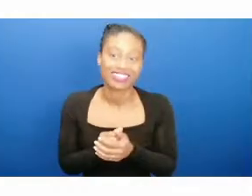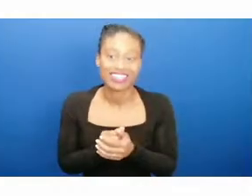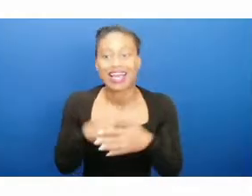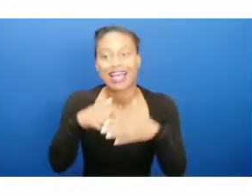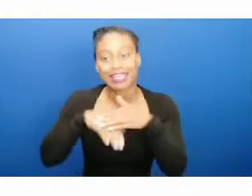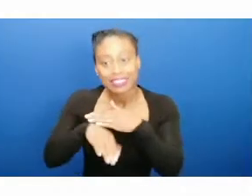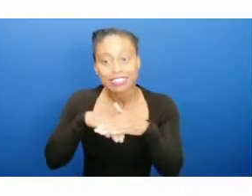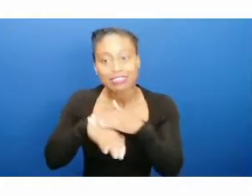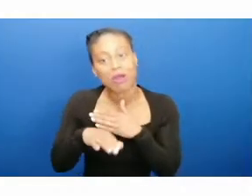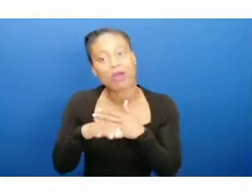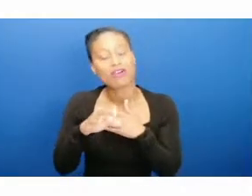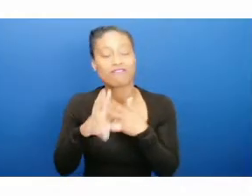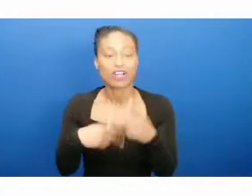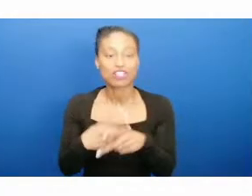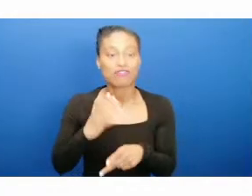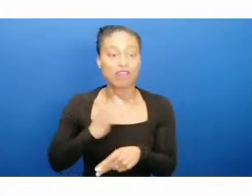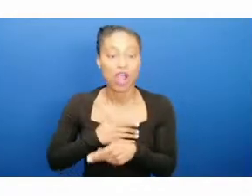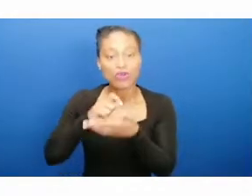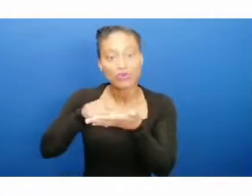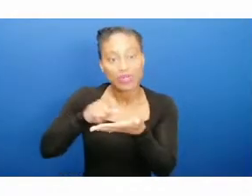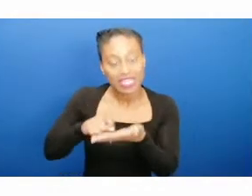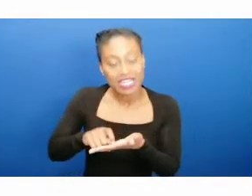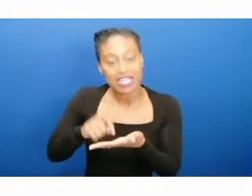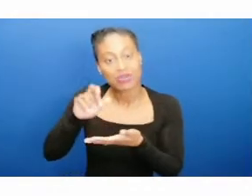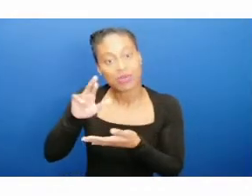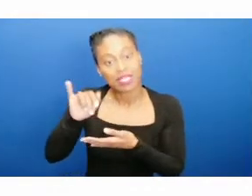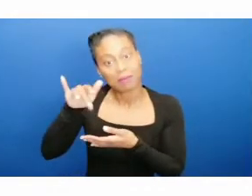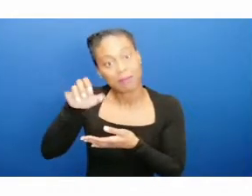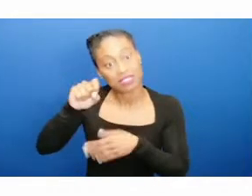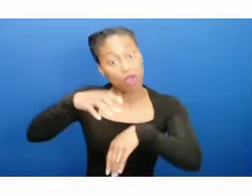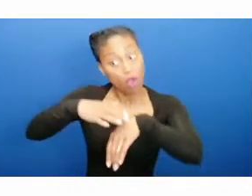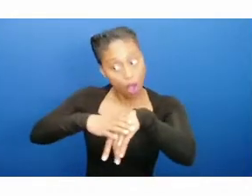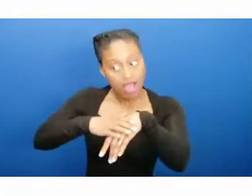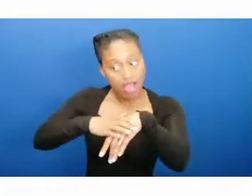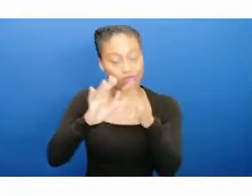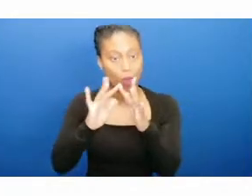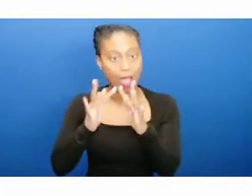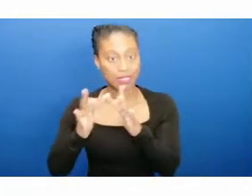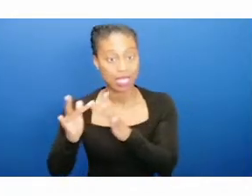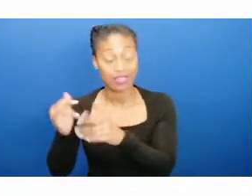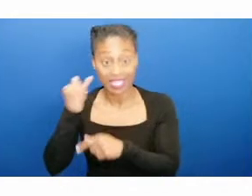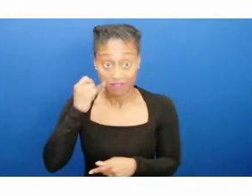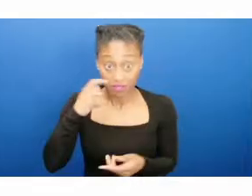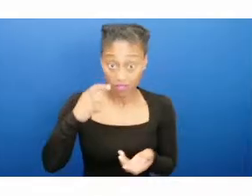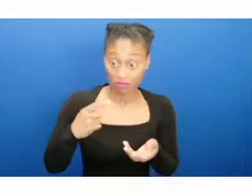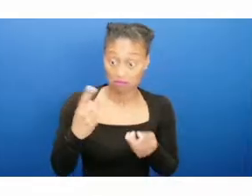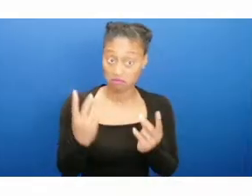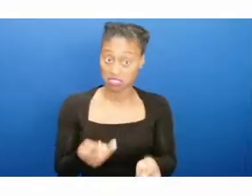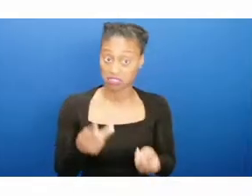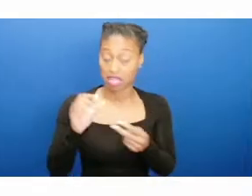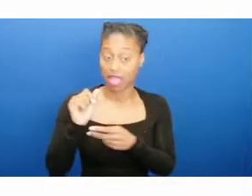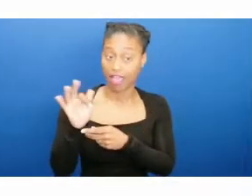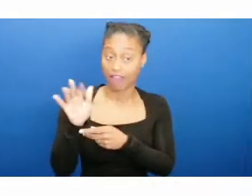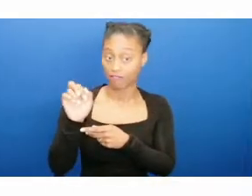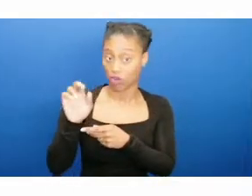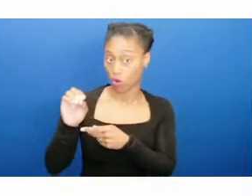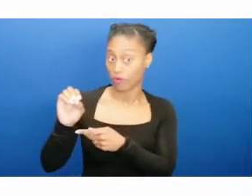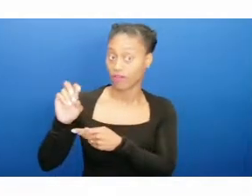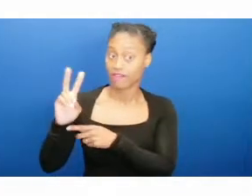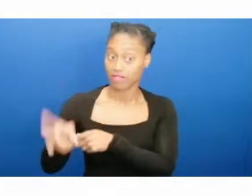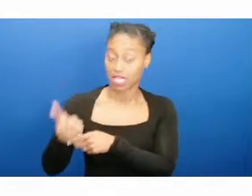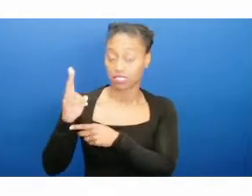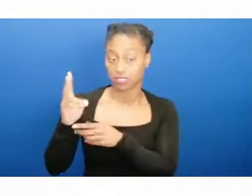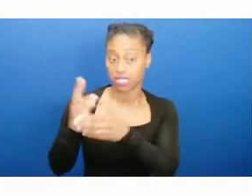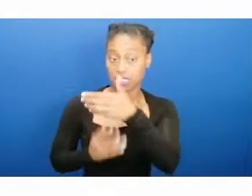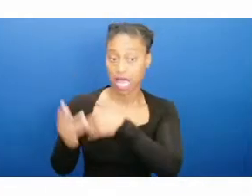accessible versions of our written recipes on the website. So if you visit the Afro-Vegan Society blog post, you will